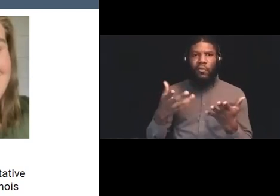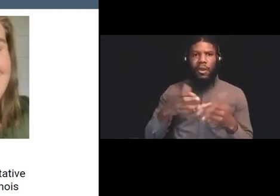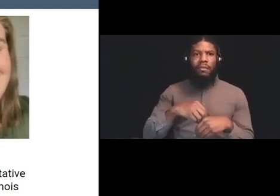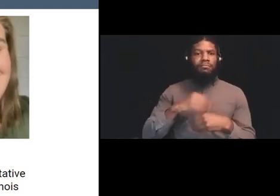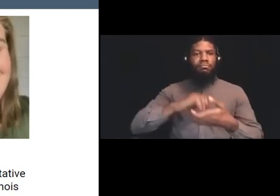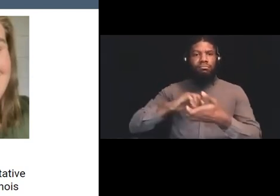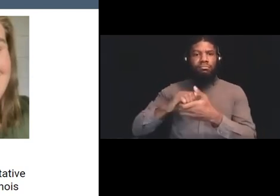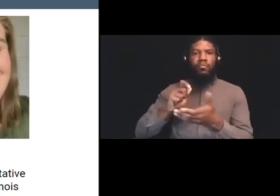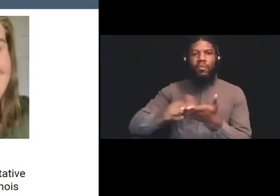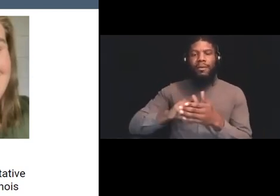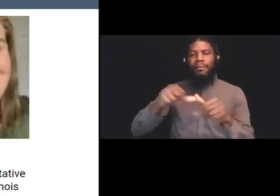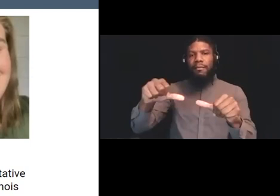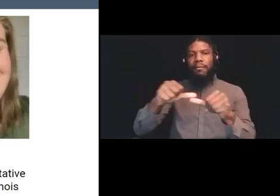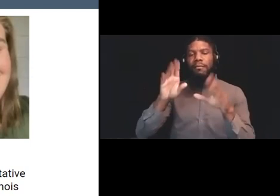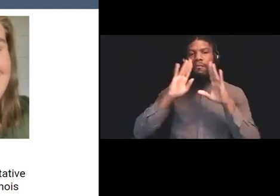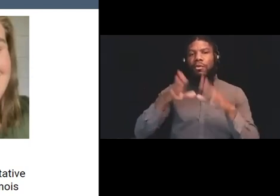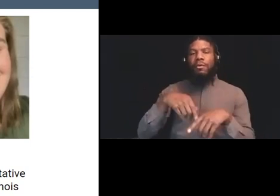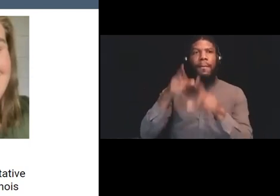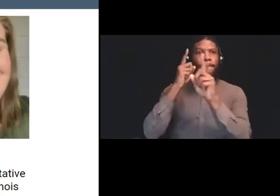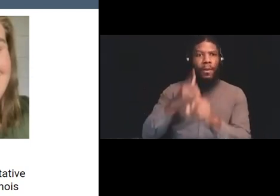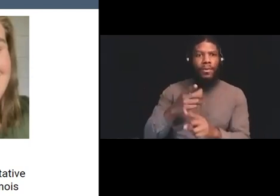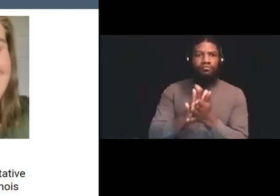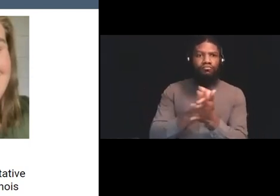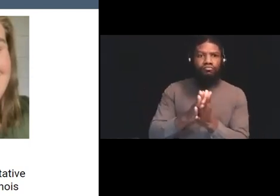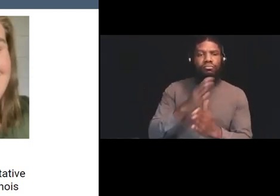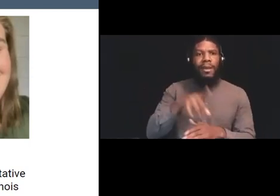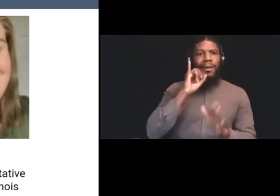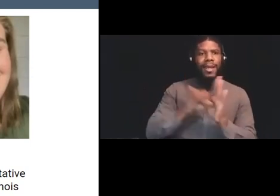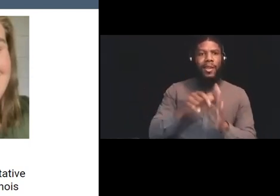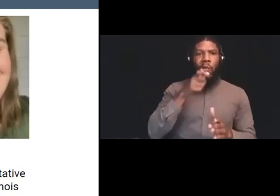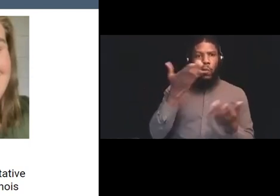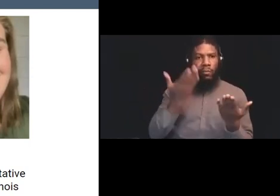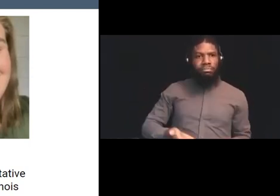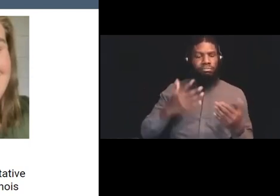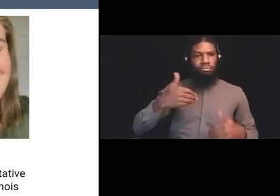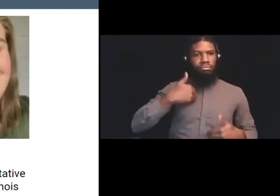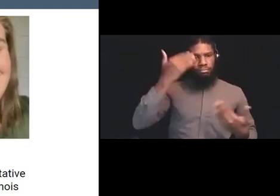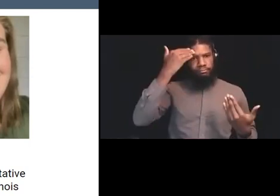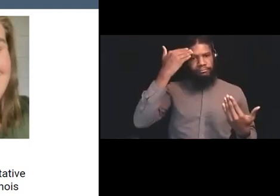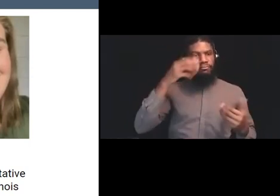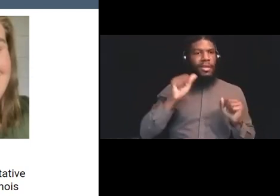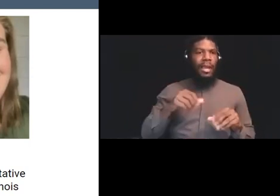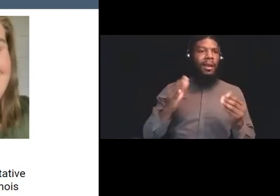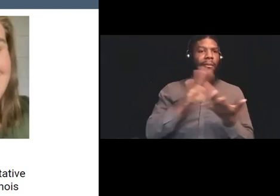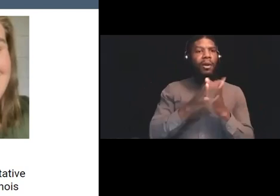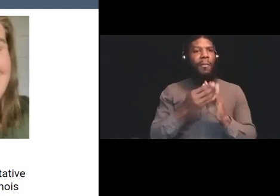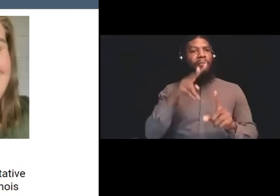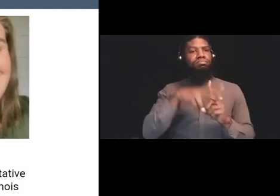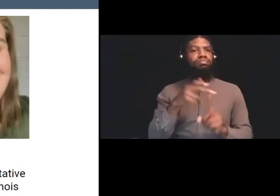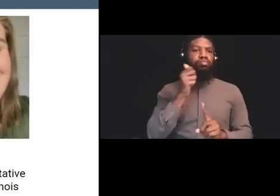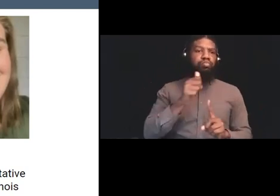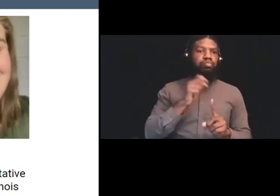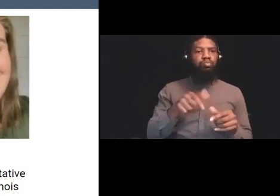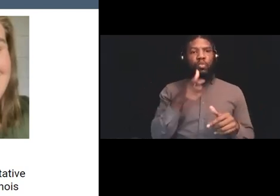spaces focused on purpose-driven and identity-conscious writing, which can more practically customize